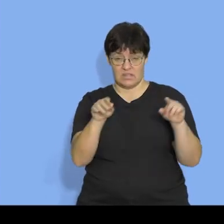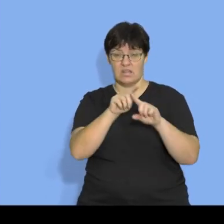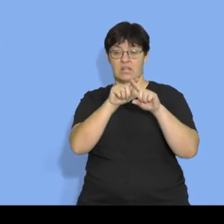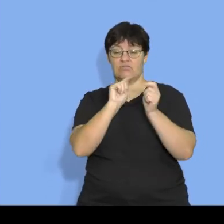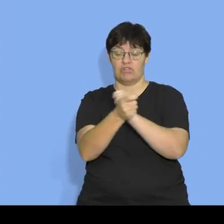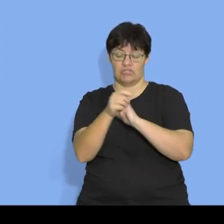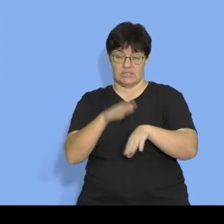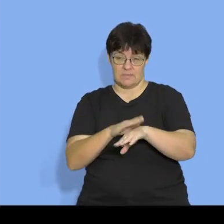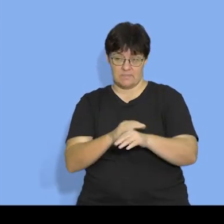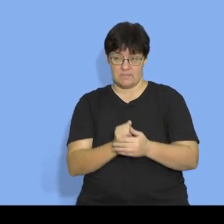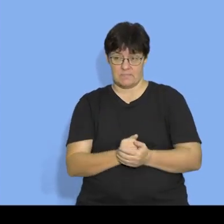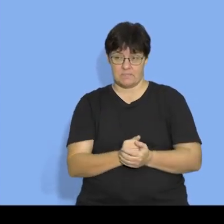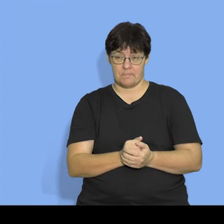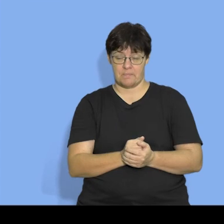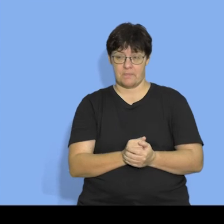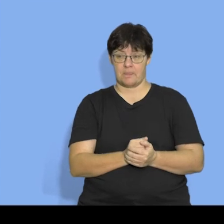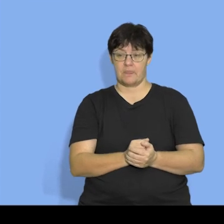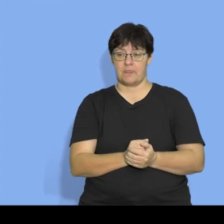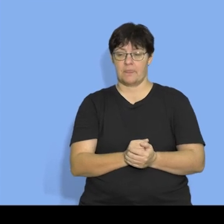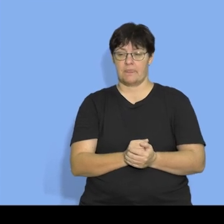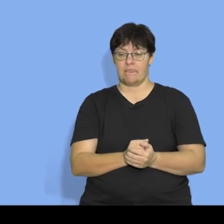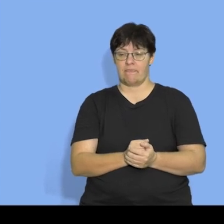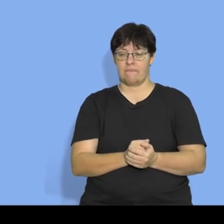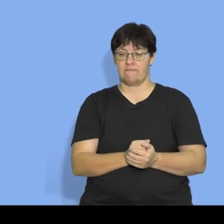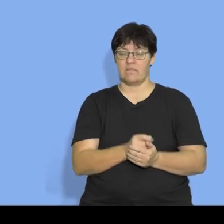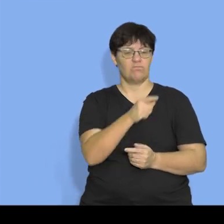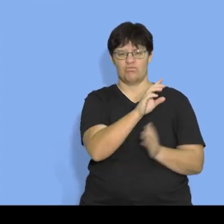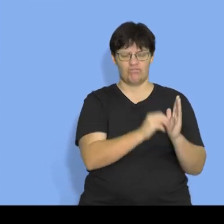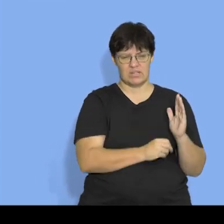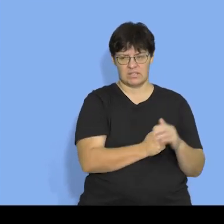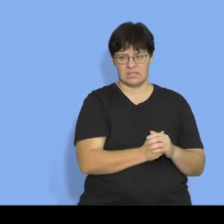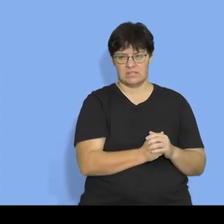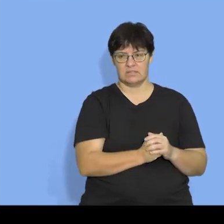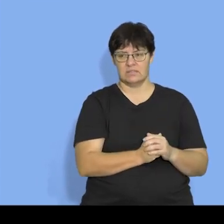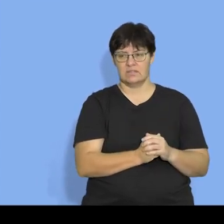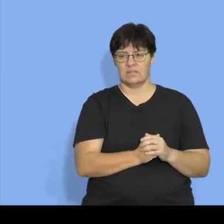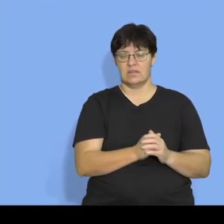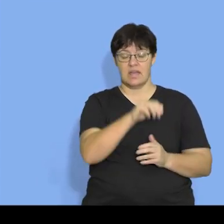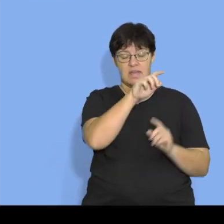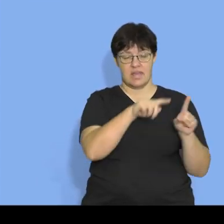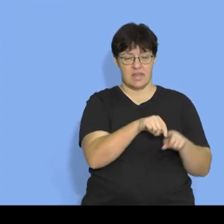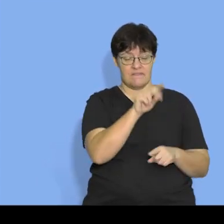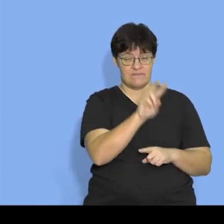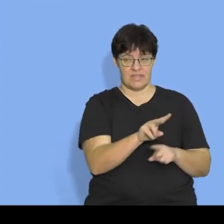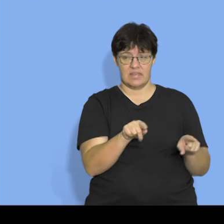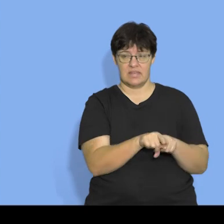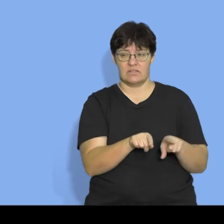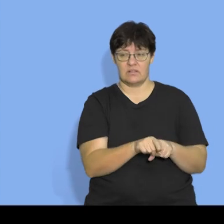change in time. Rate, I'm just going to remind you, you don't have to write it in the equation, is final